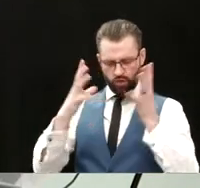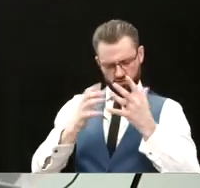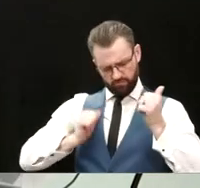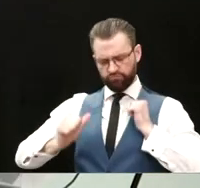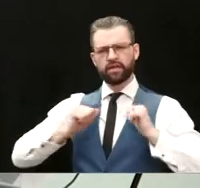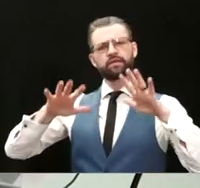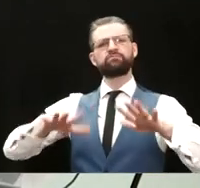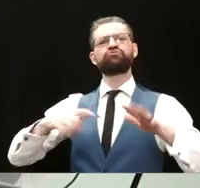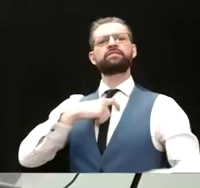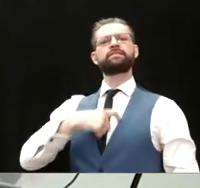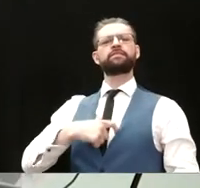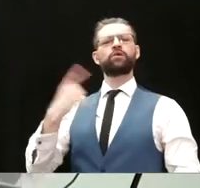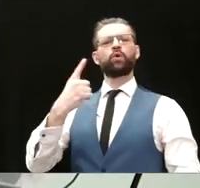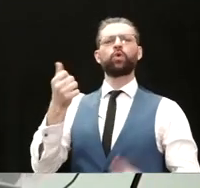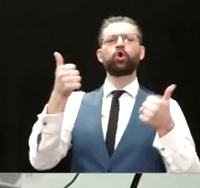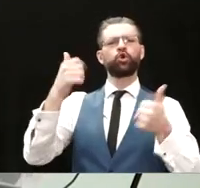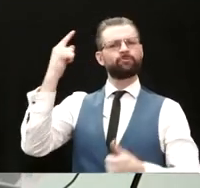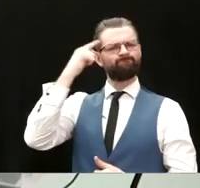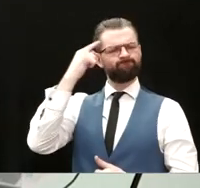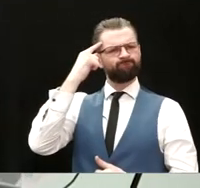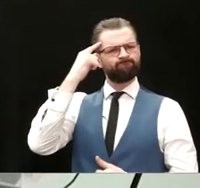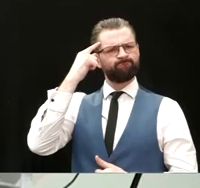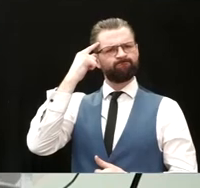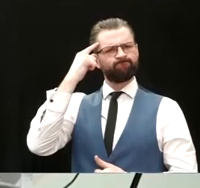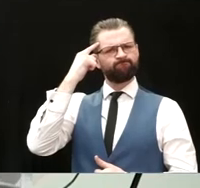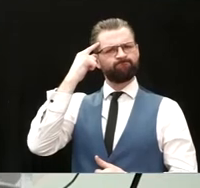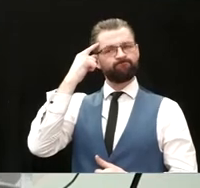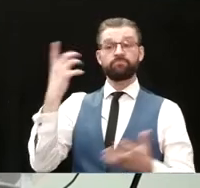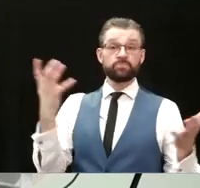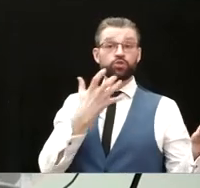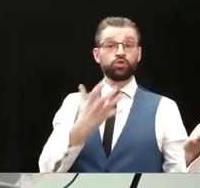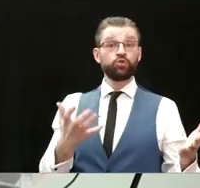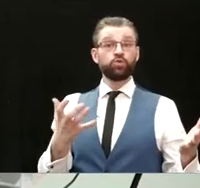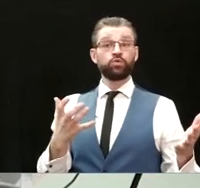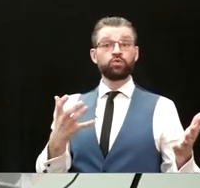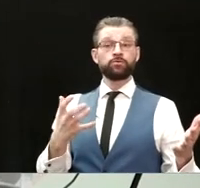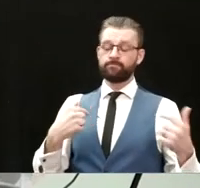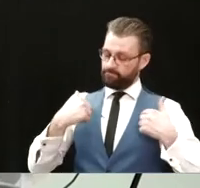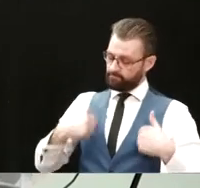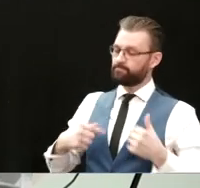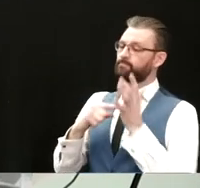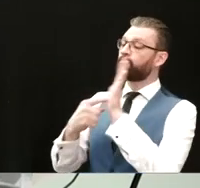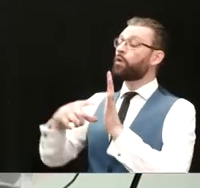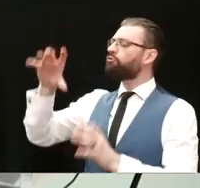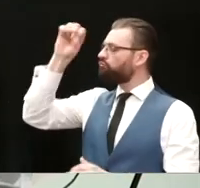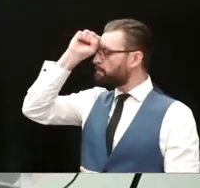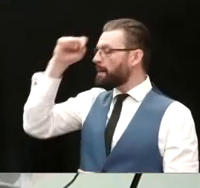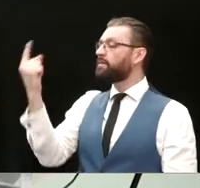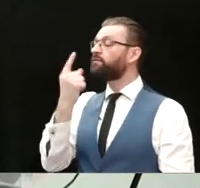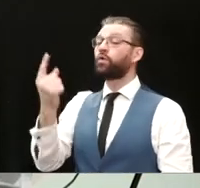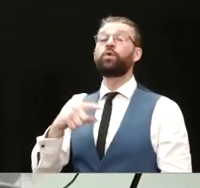British citizens, as people of conscience, as Jews, is to be the eternal memory of those who do not have a